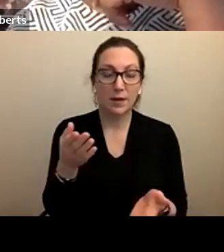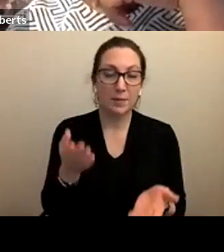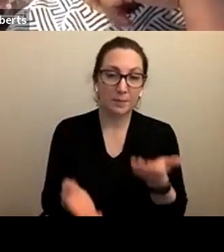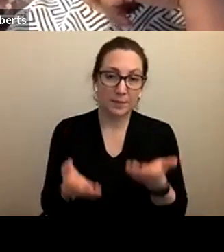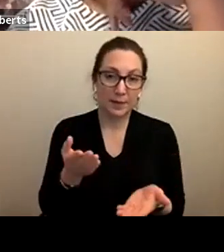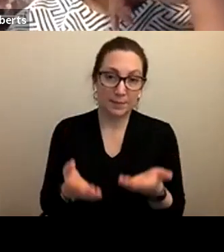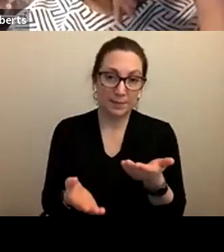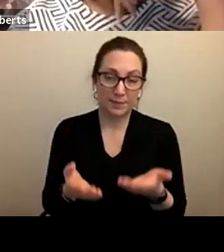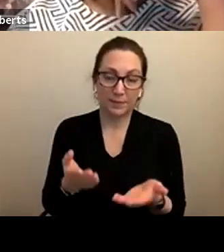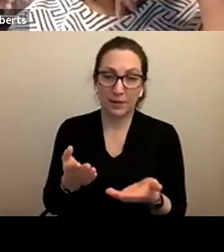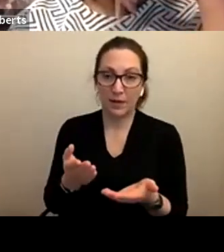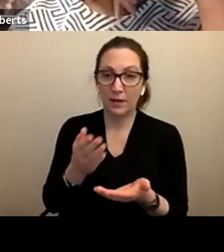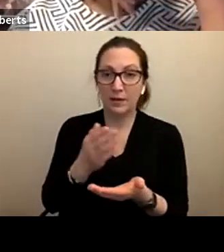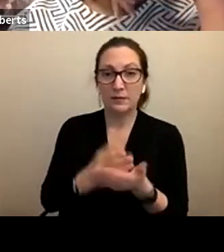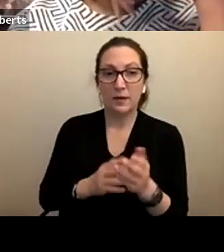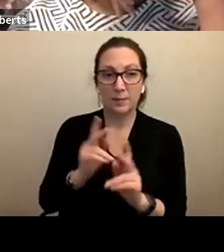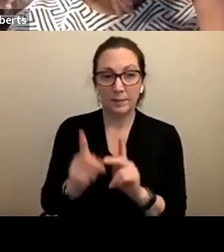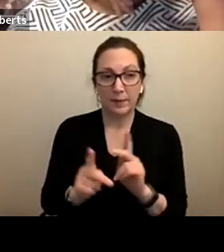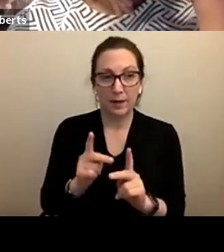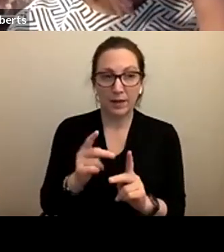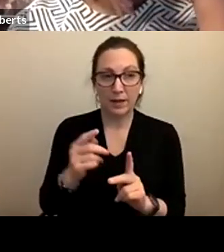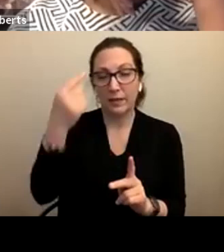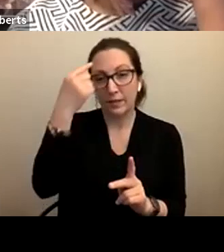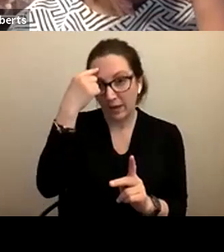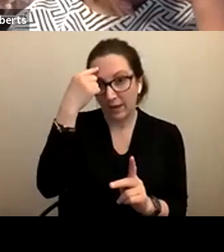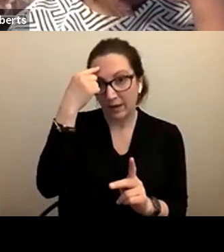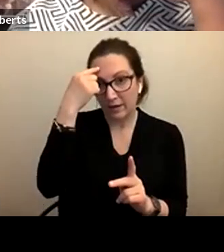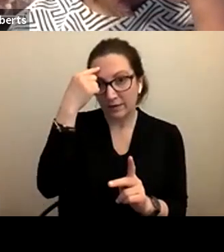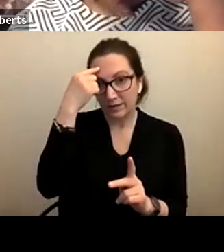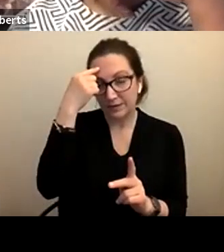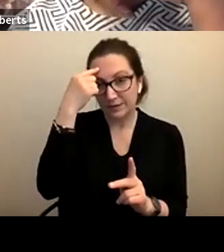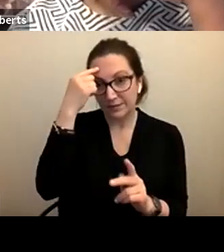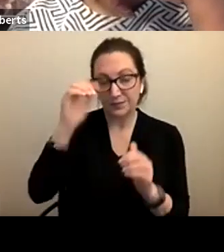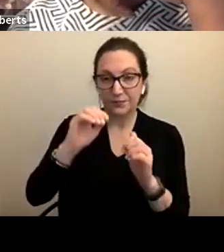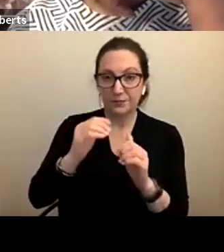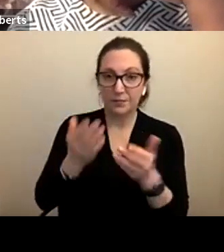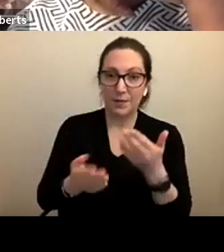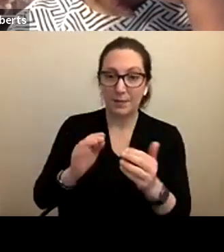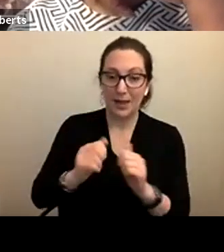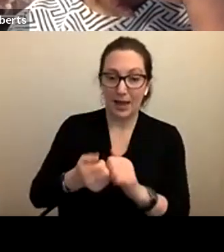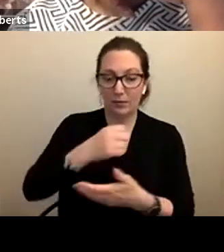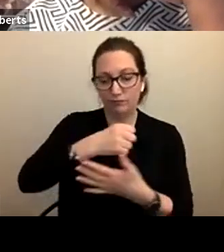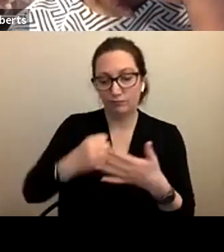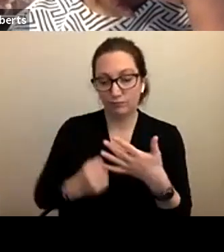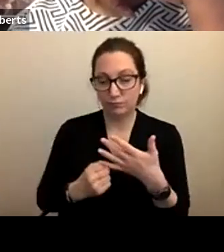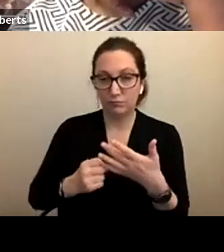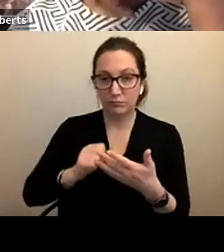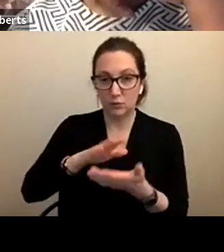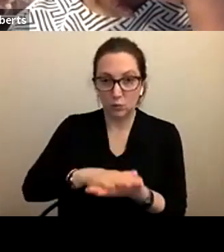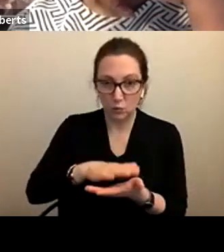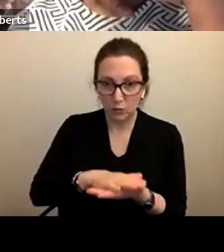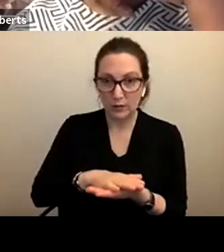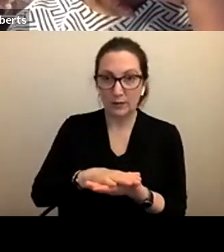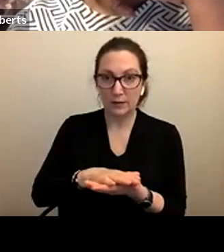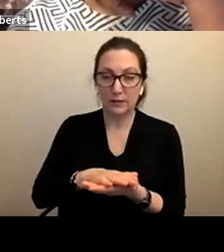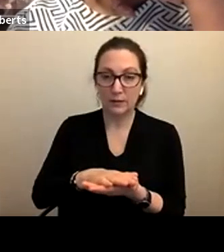some who are thinking of it in terms of, how schools may be ranked on